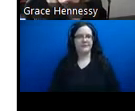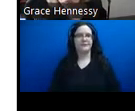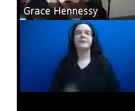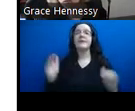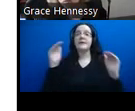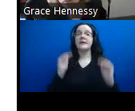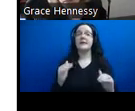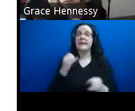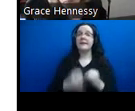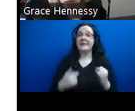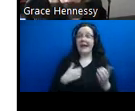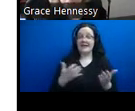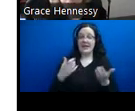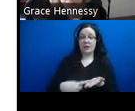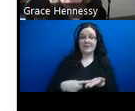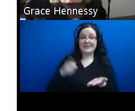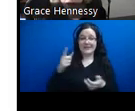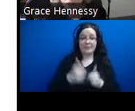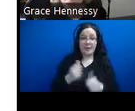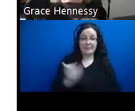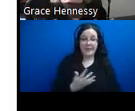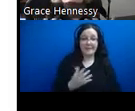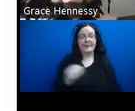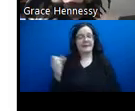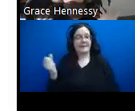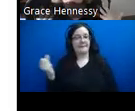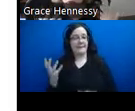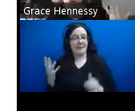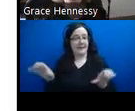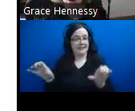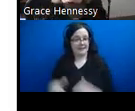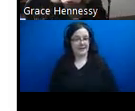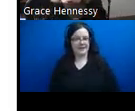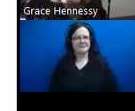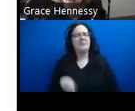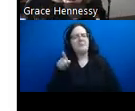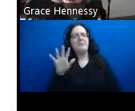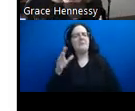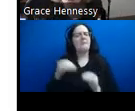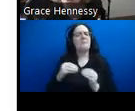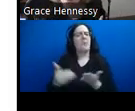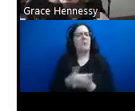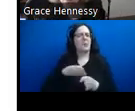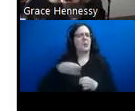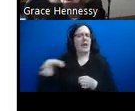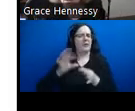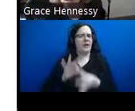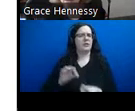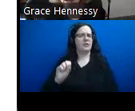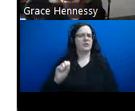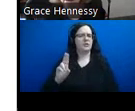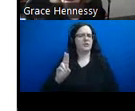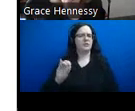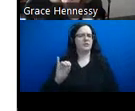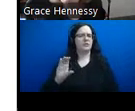at problem gambling and gambling activity. So this is sort of a kind of a newer area when we're talking about suicide, but people have